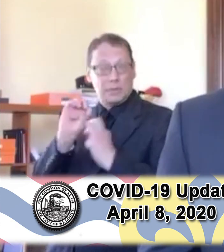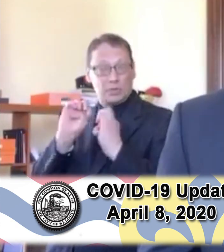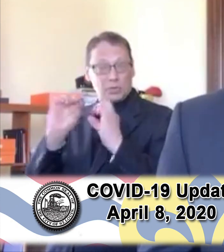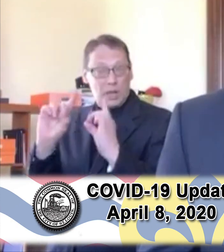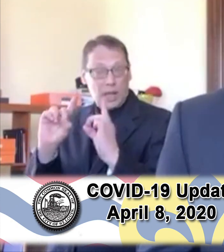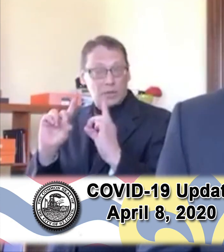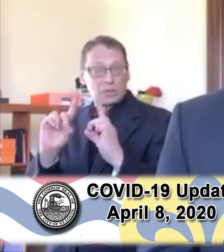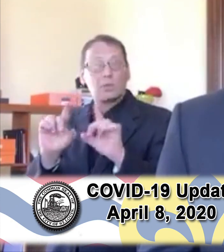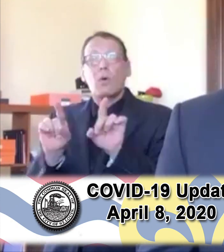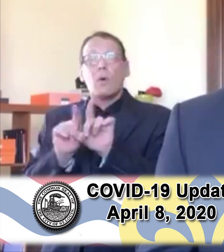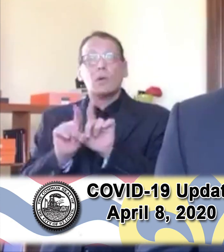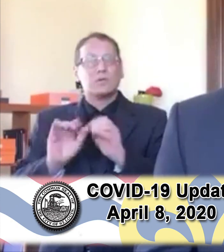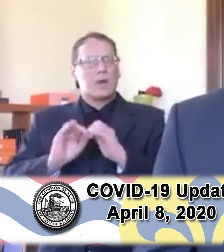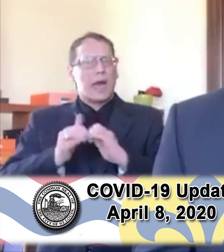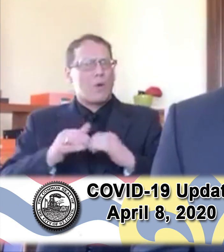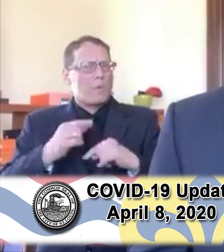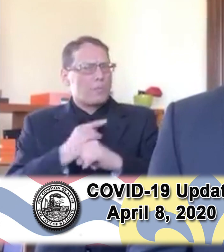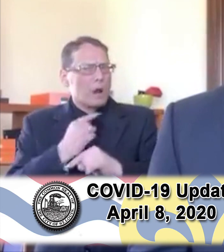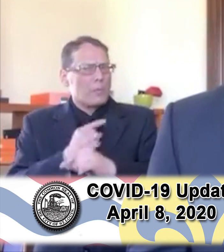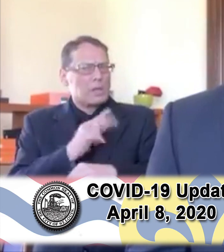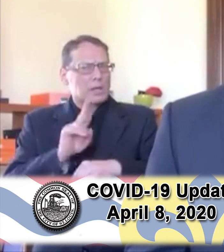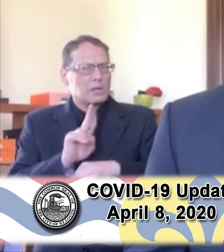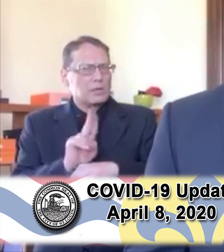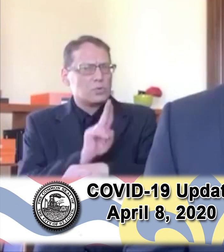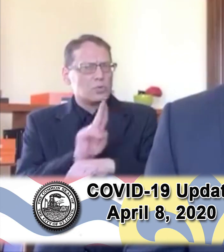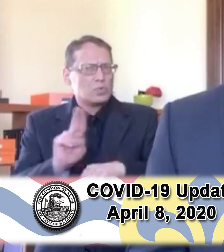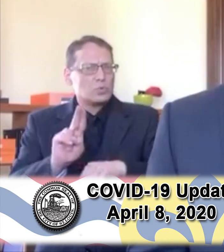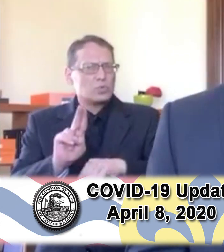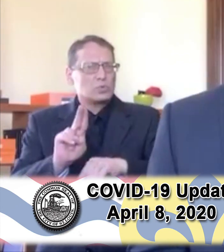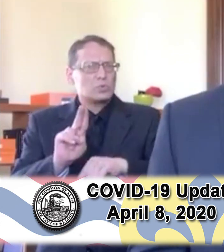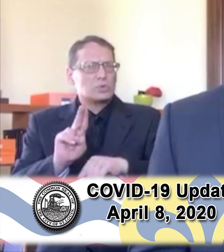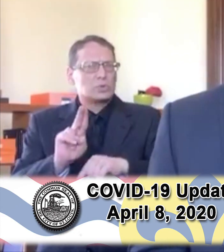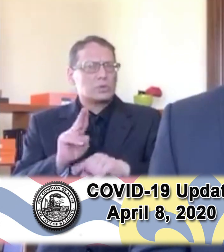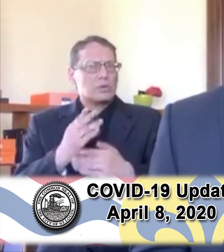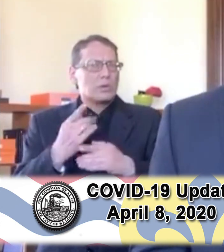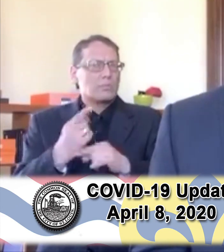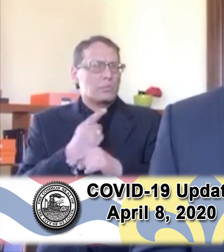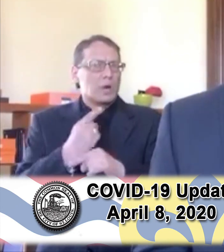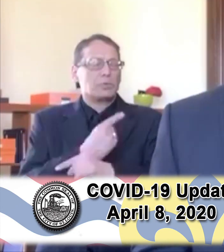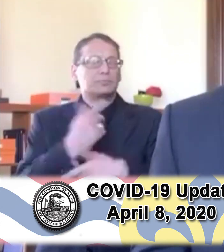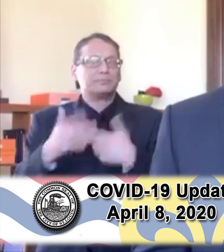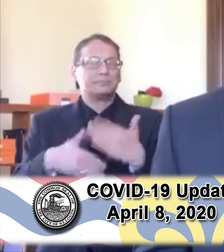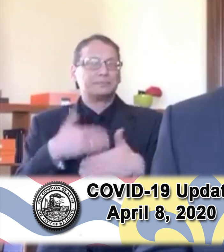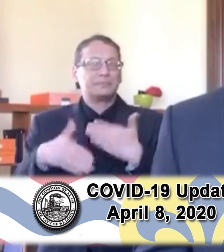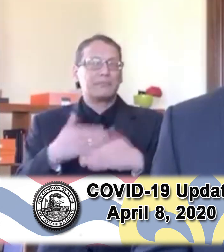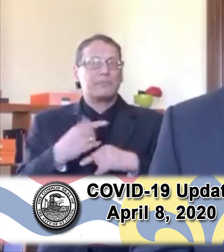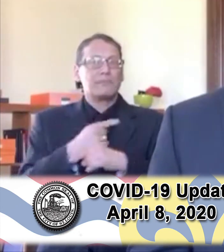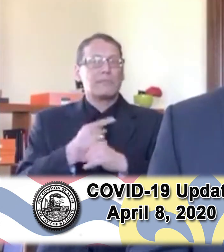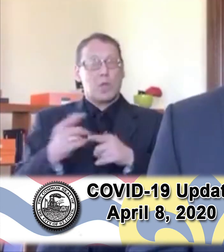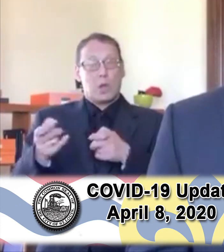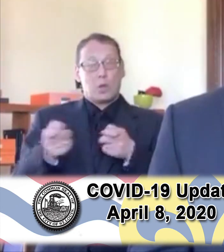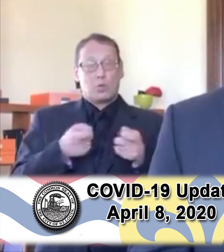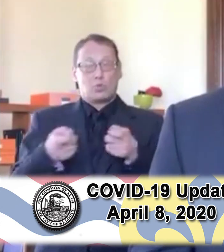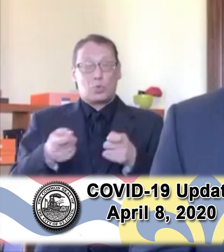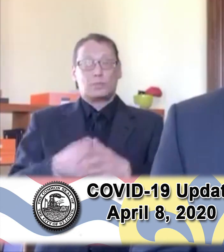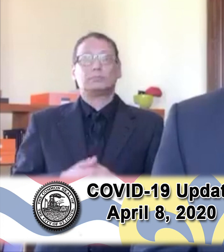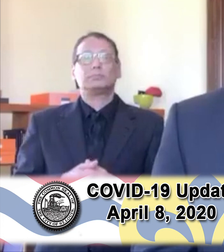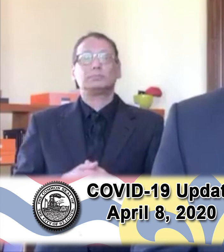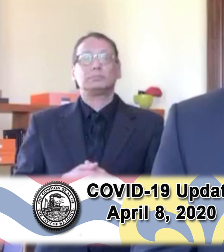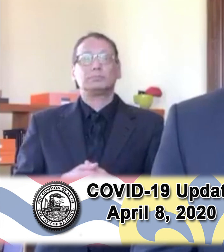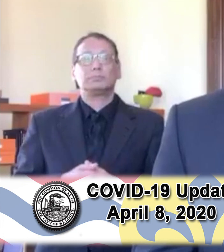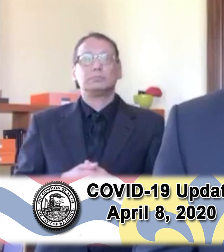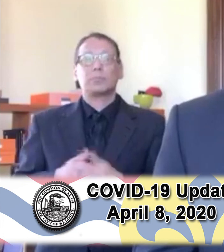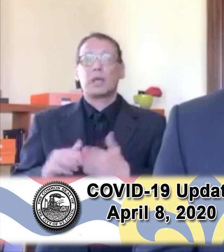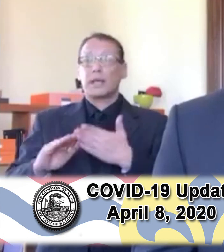on how to properly implement proven effective control measures that have been issued by